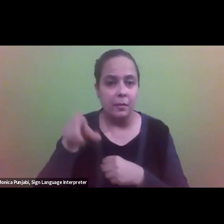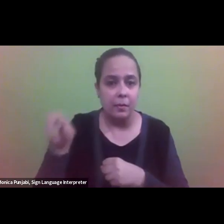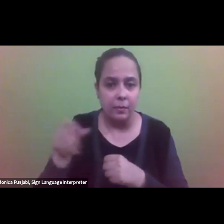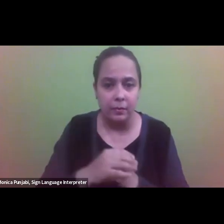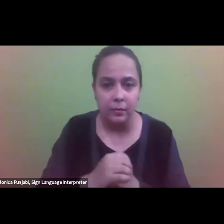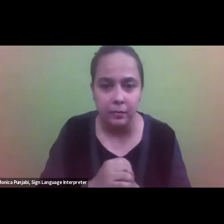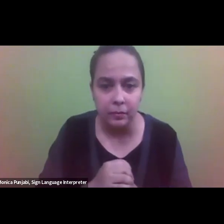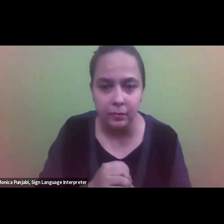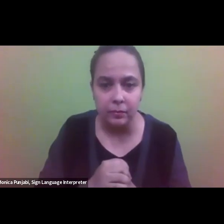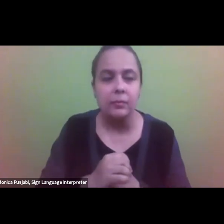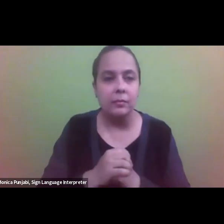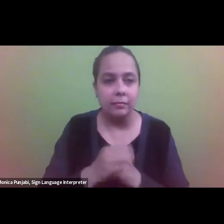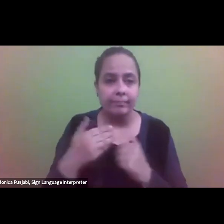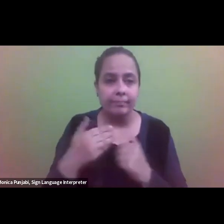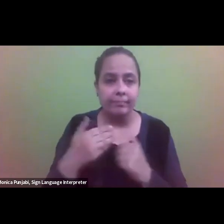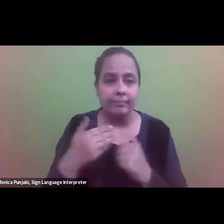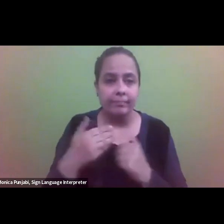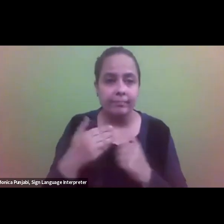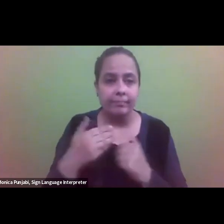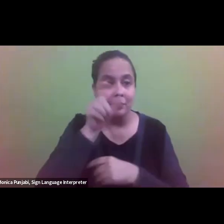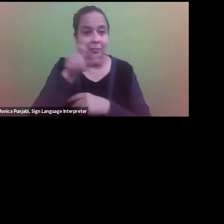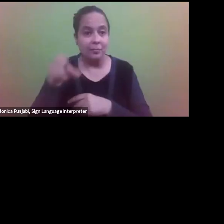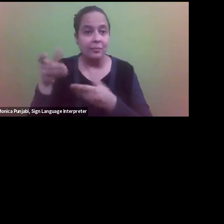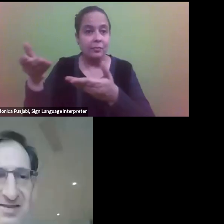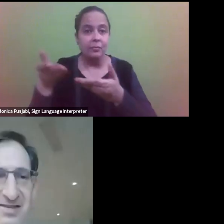Scott Tickner. Thank you. Over, Scott.